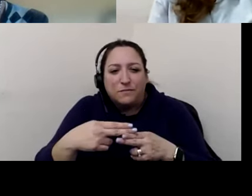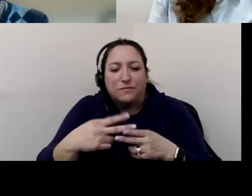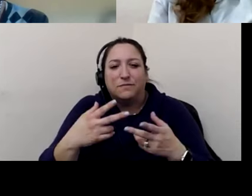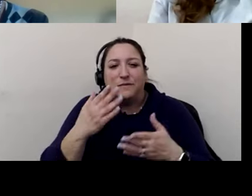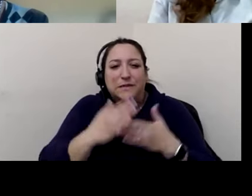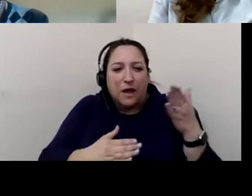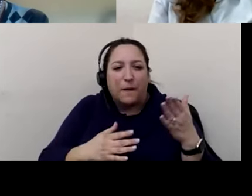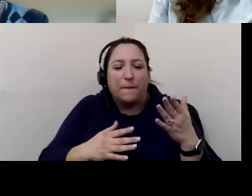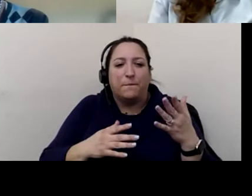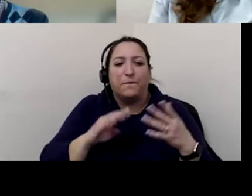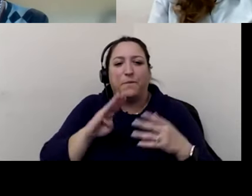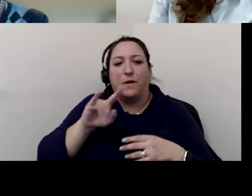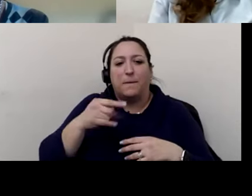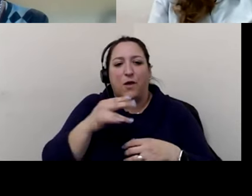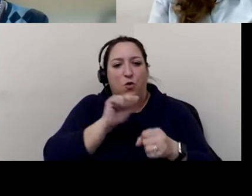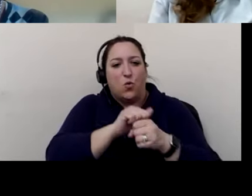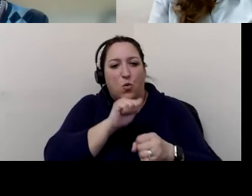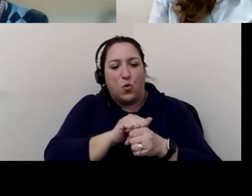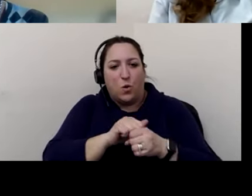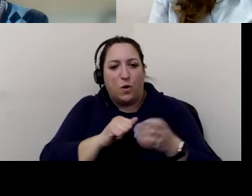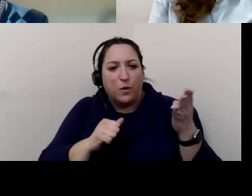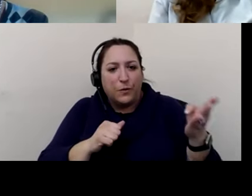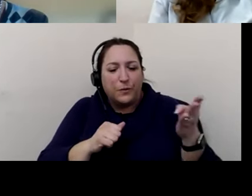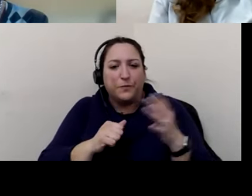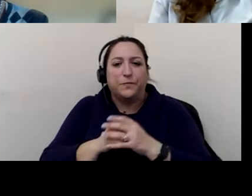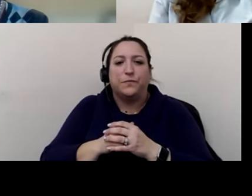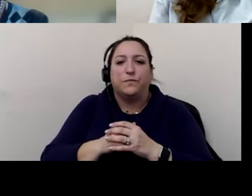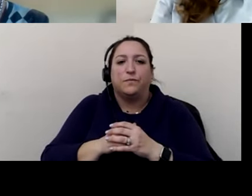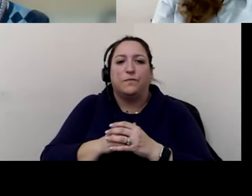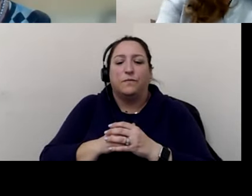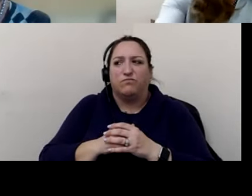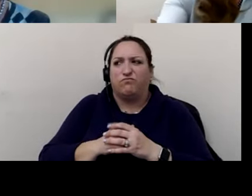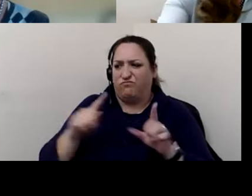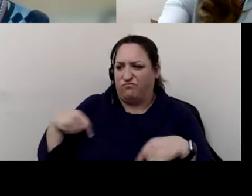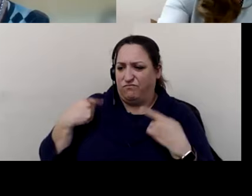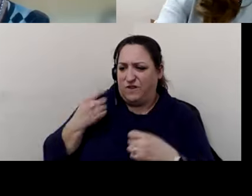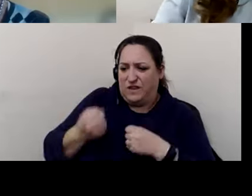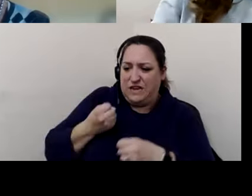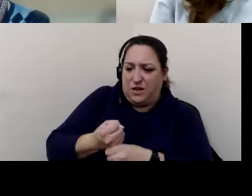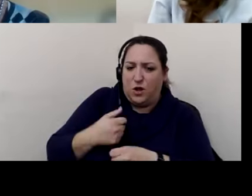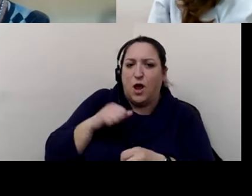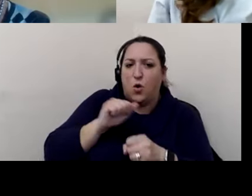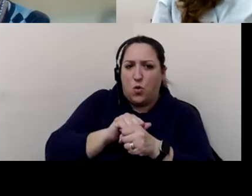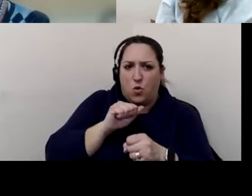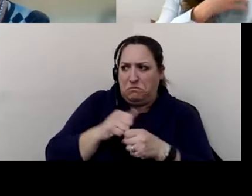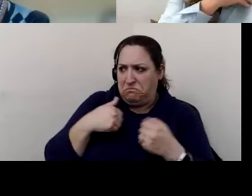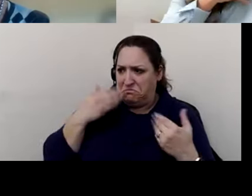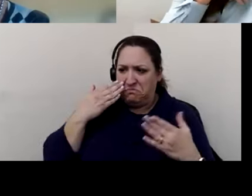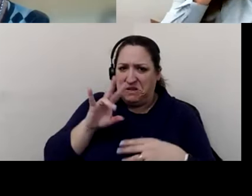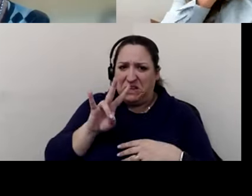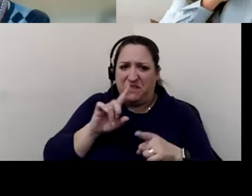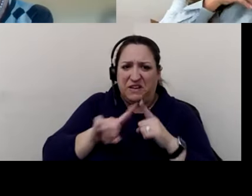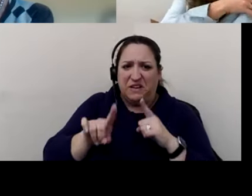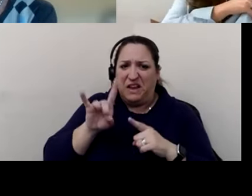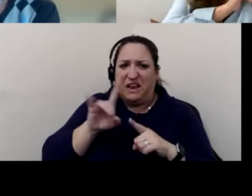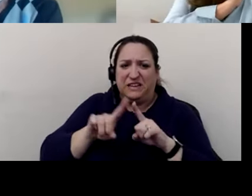of Beth's work, that in the past several years, I've worked in, I don't know, 7-8 other